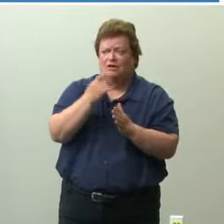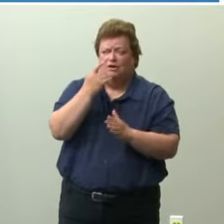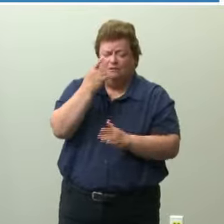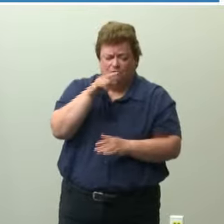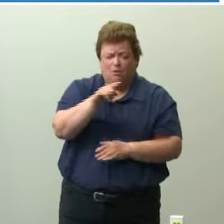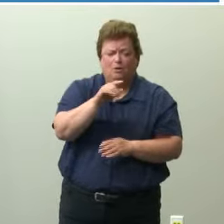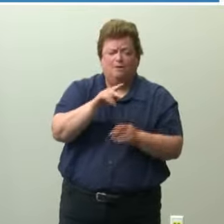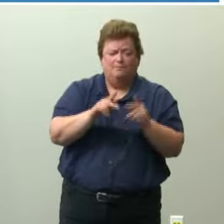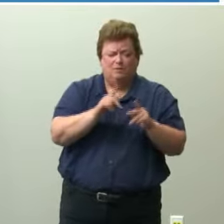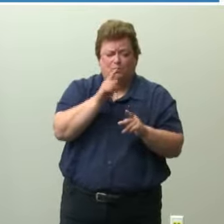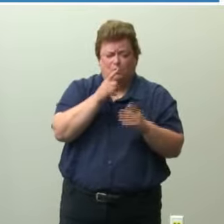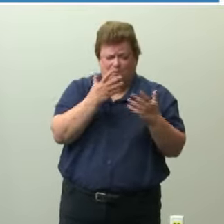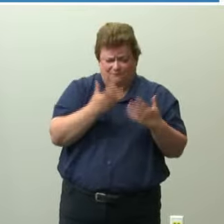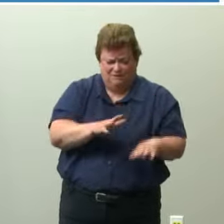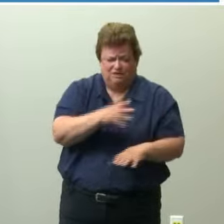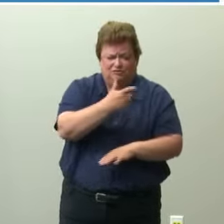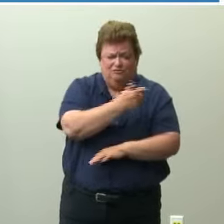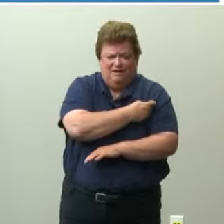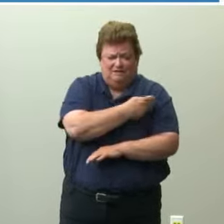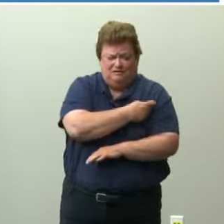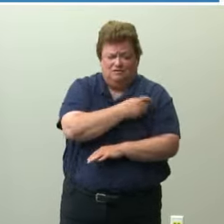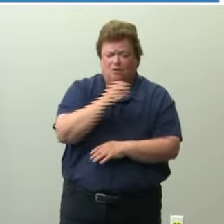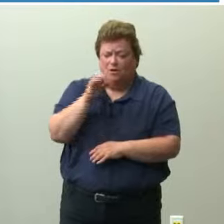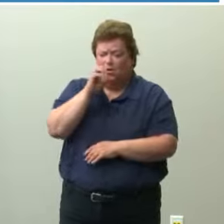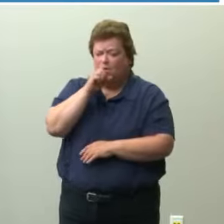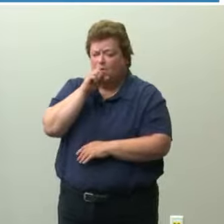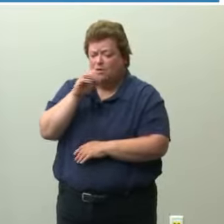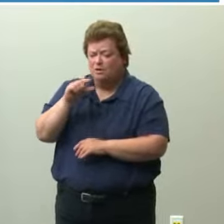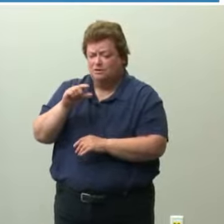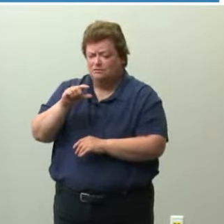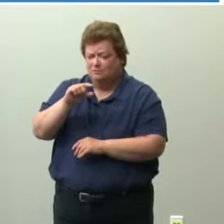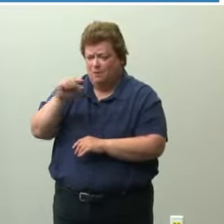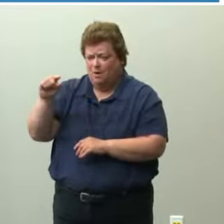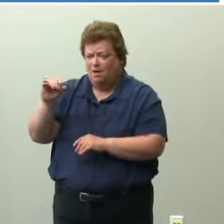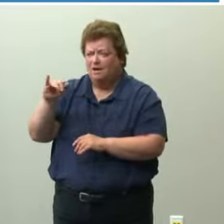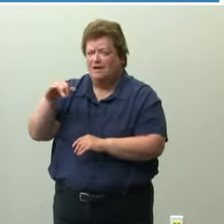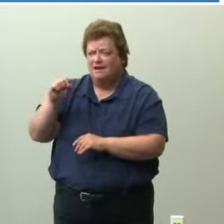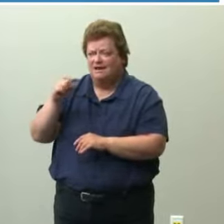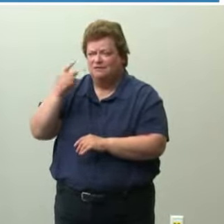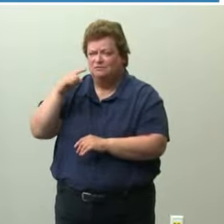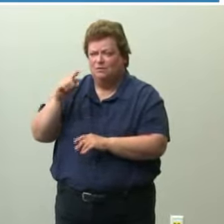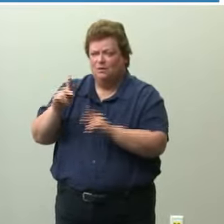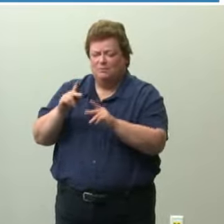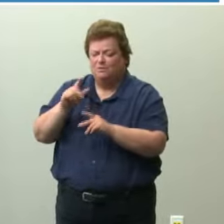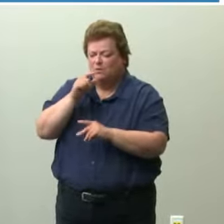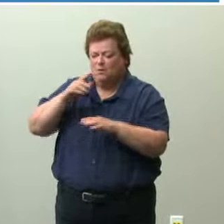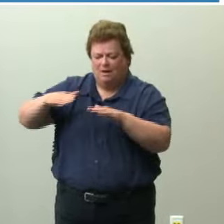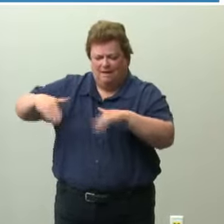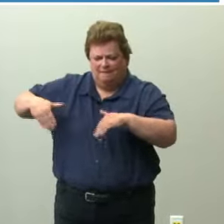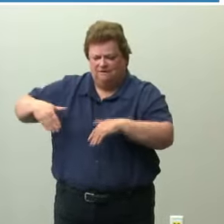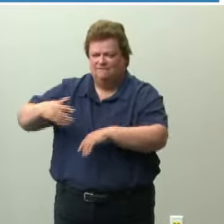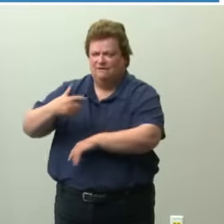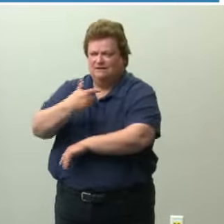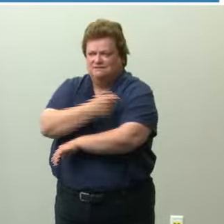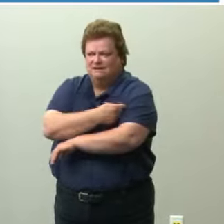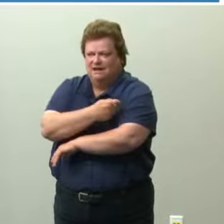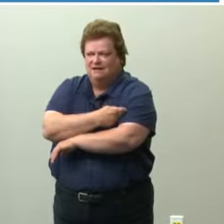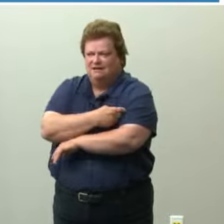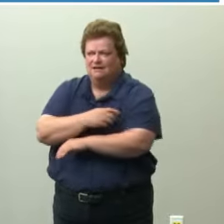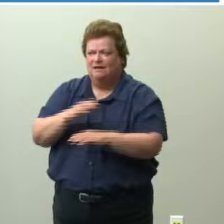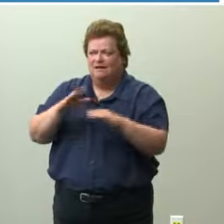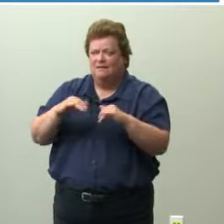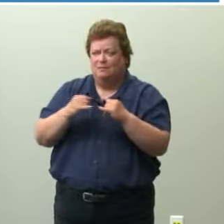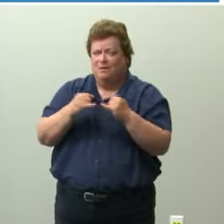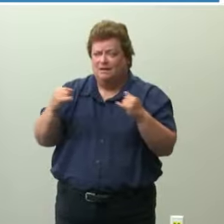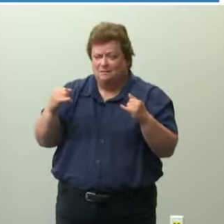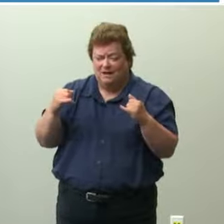are vaccinated. The orange bar represents the daily case rate in people who are unvaccinated. The bottom line